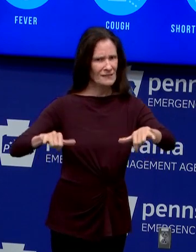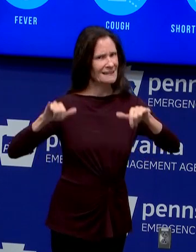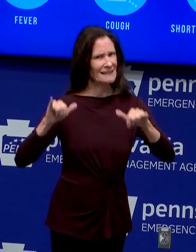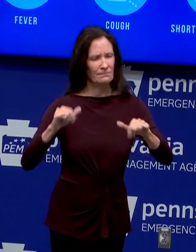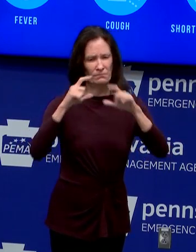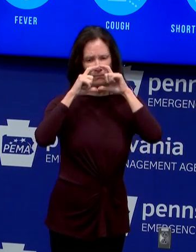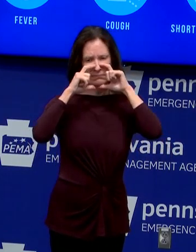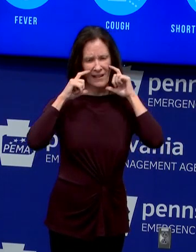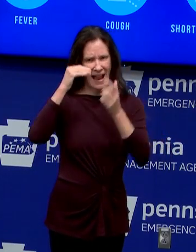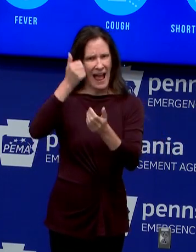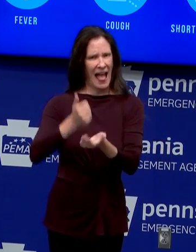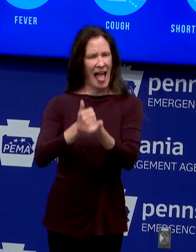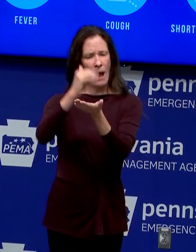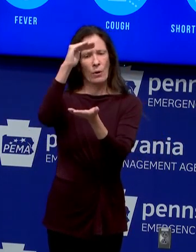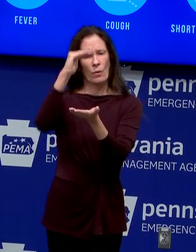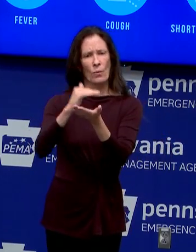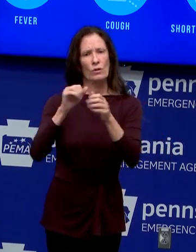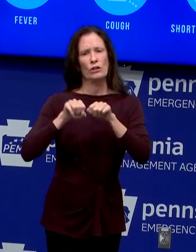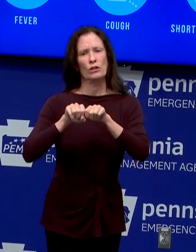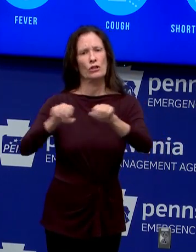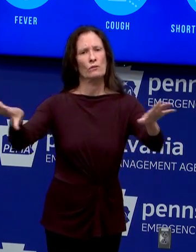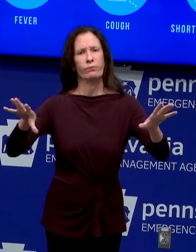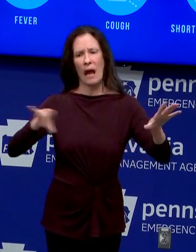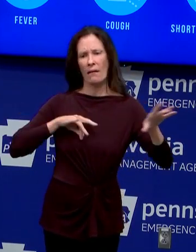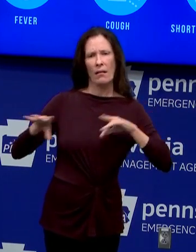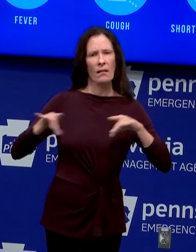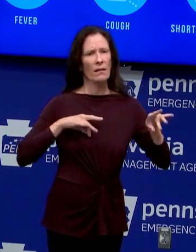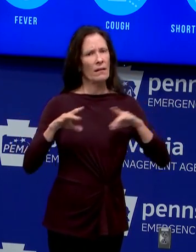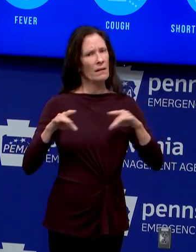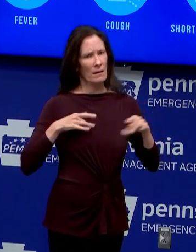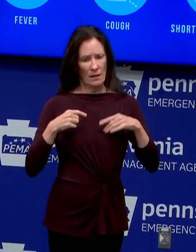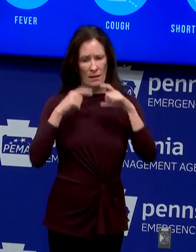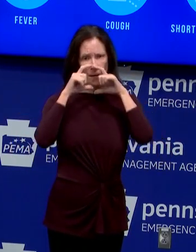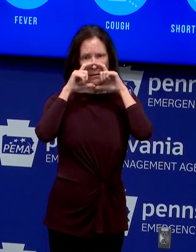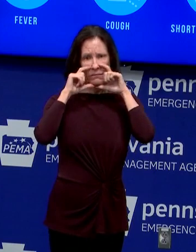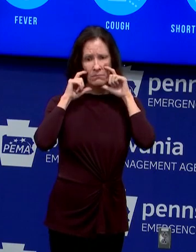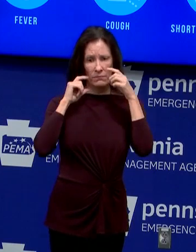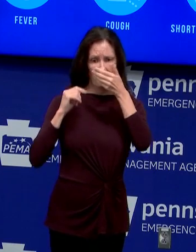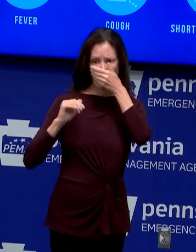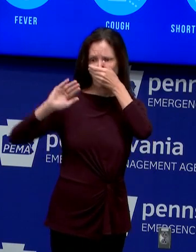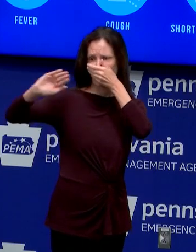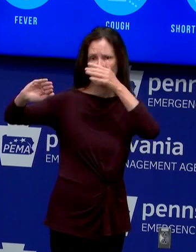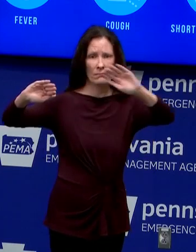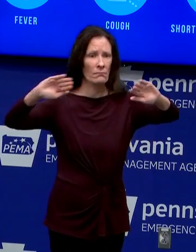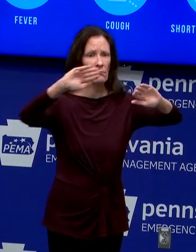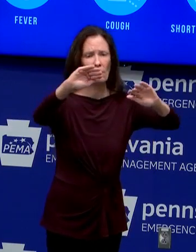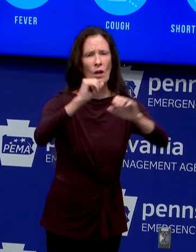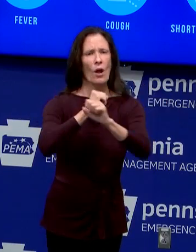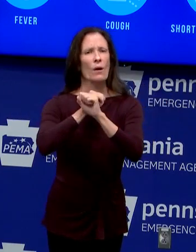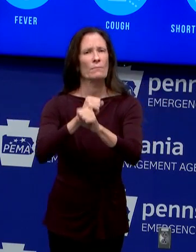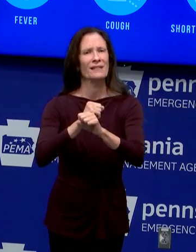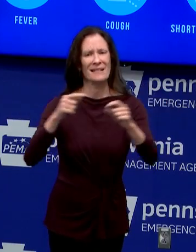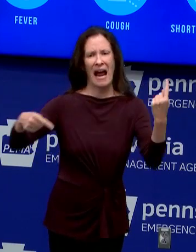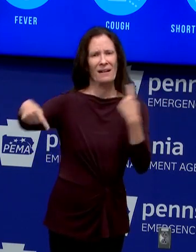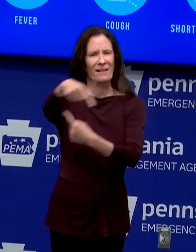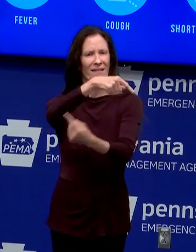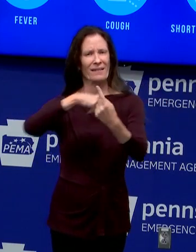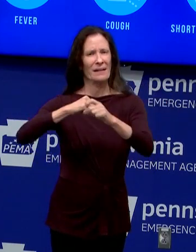Remember, my mask protects you and your mask protects me. And if we're all wearing masks, then the community is